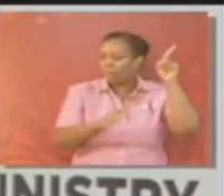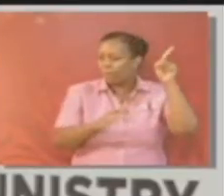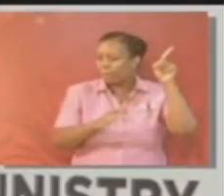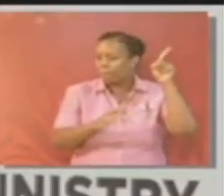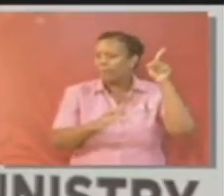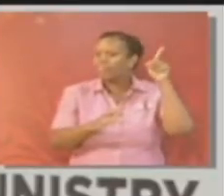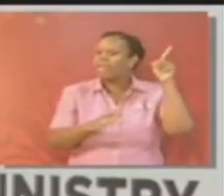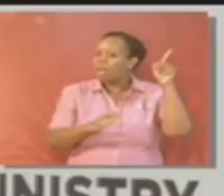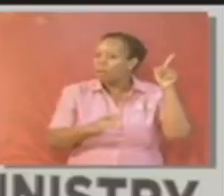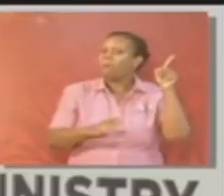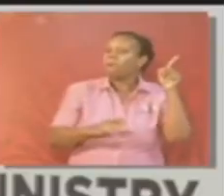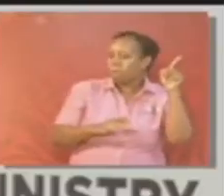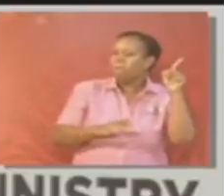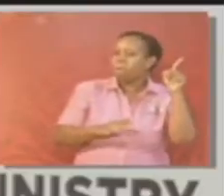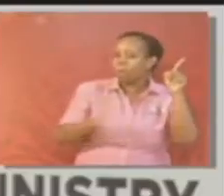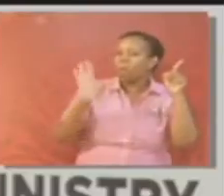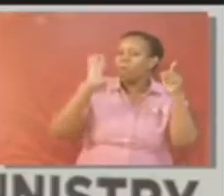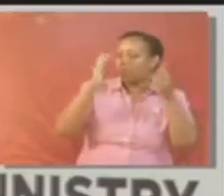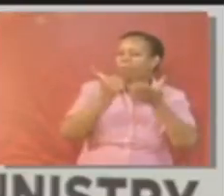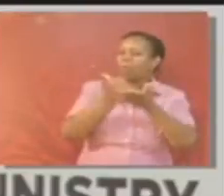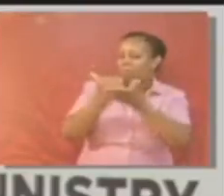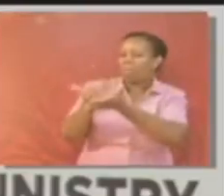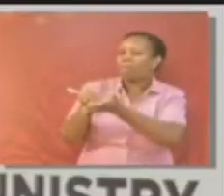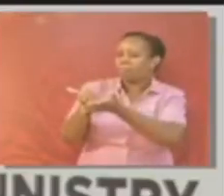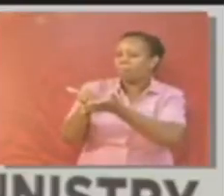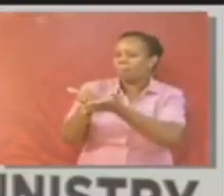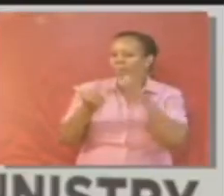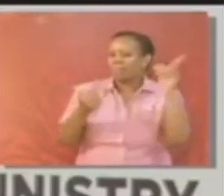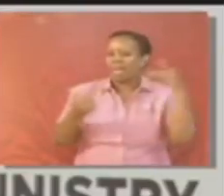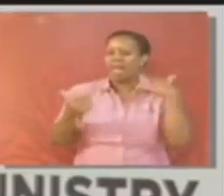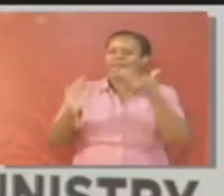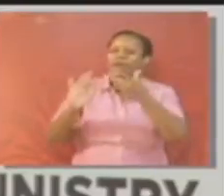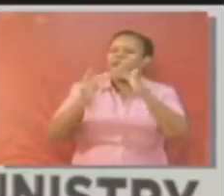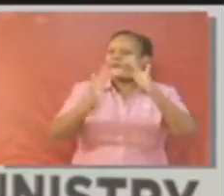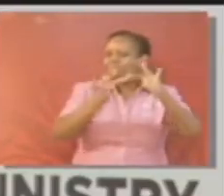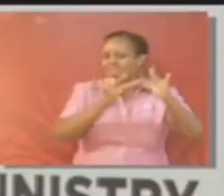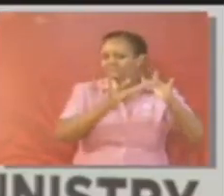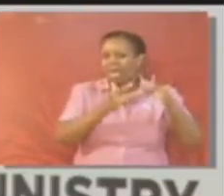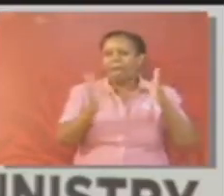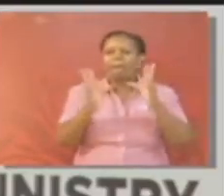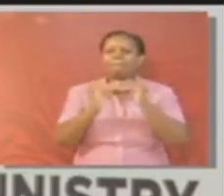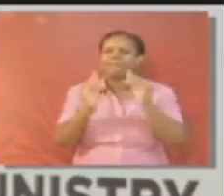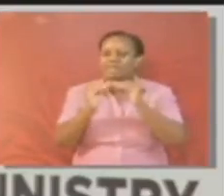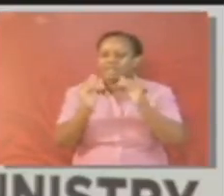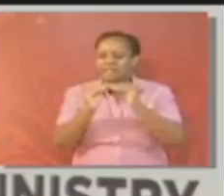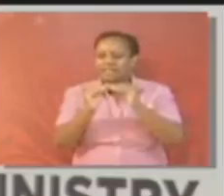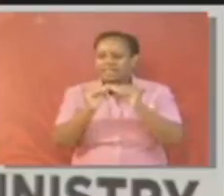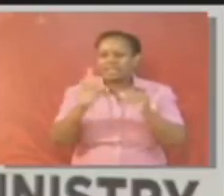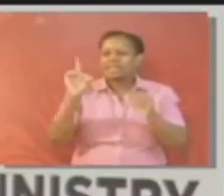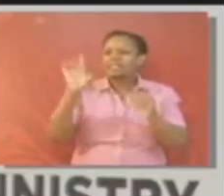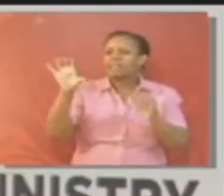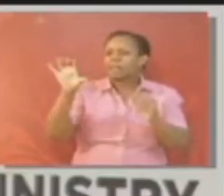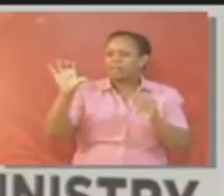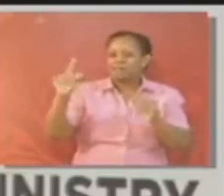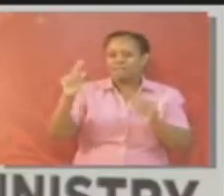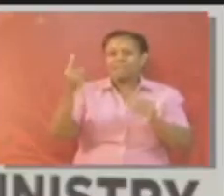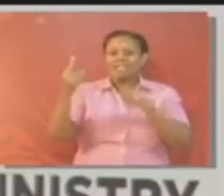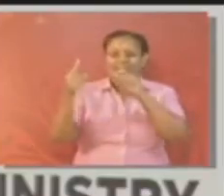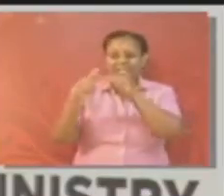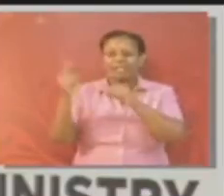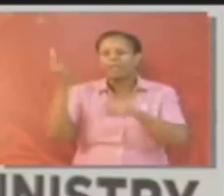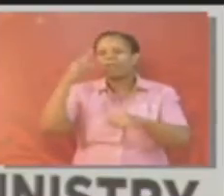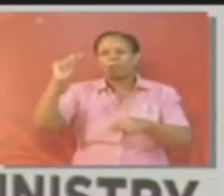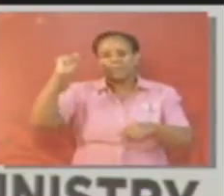to our request and held a virtual seminar on Tuesday, the 1st of December, for Tobago only,